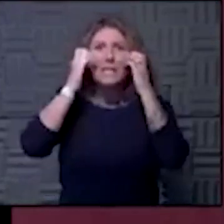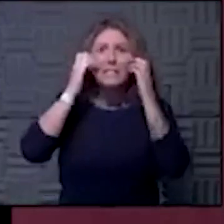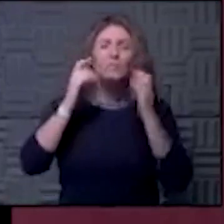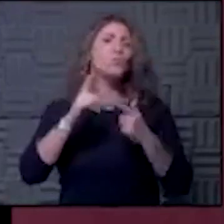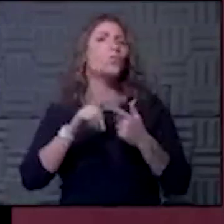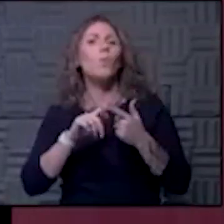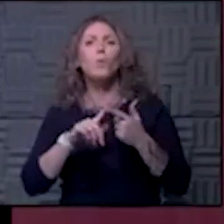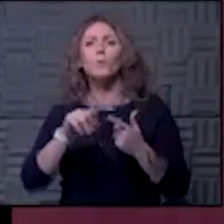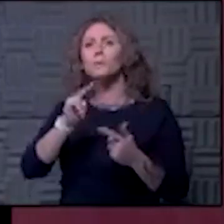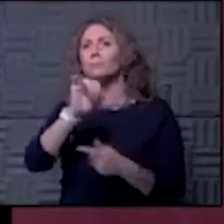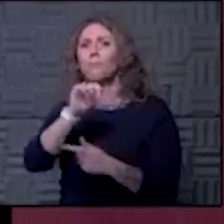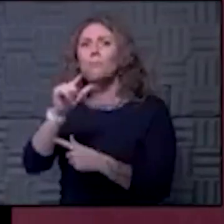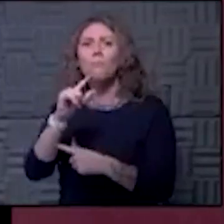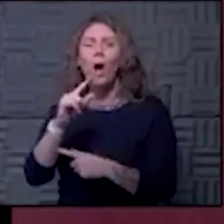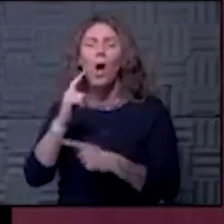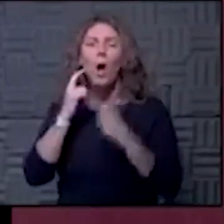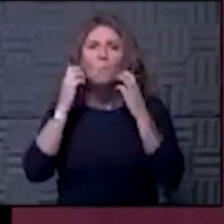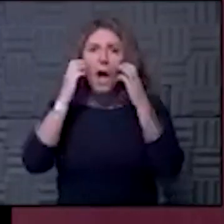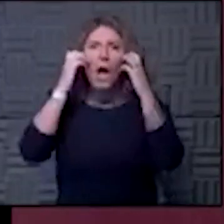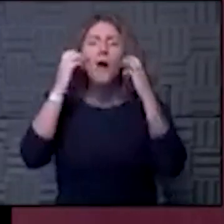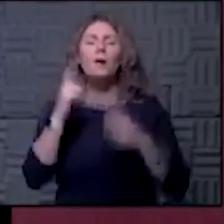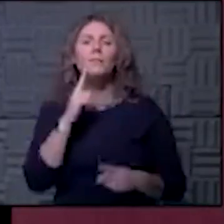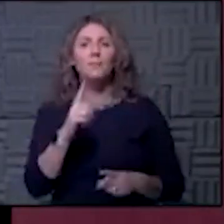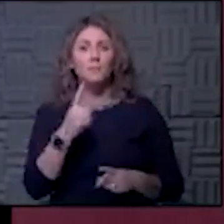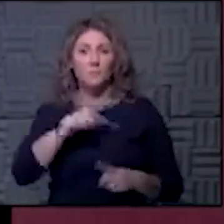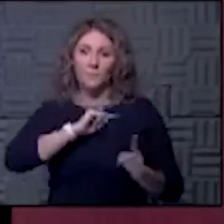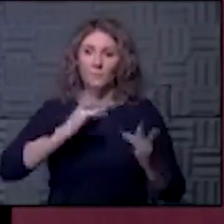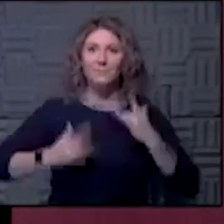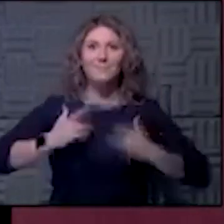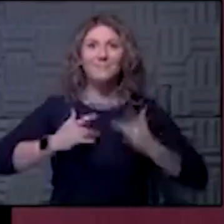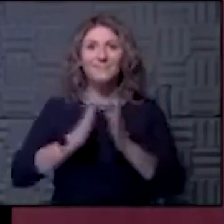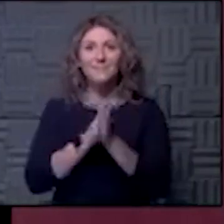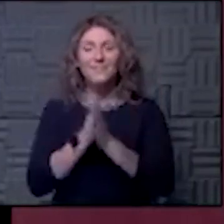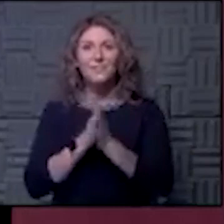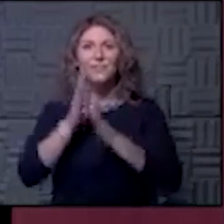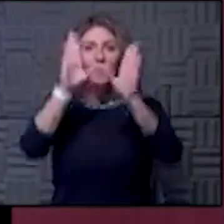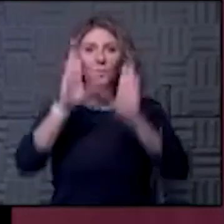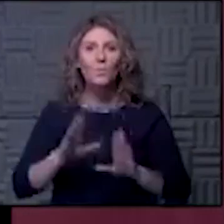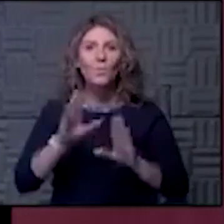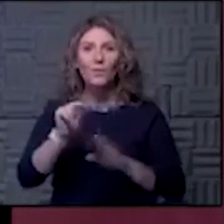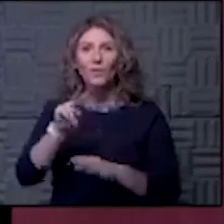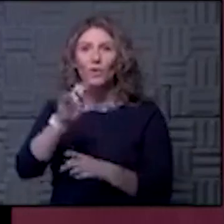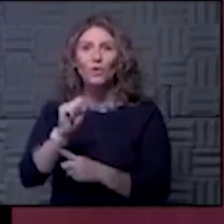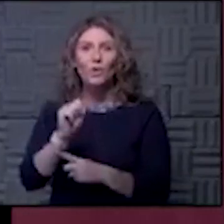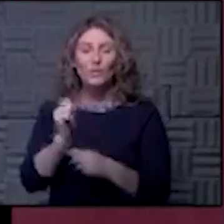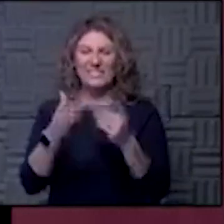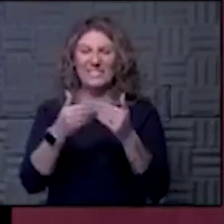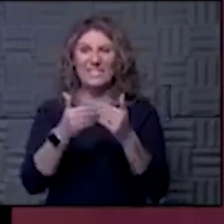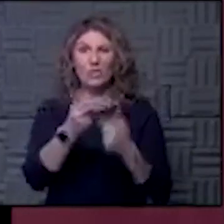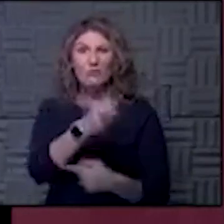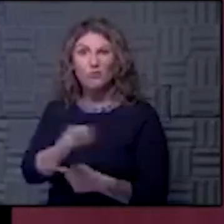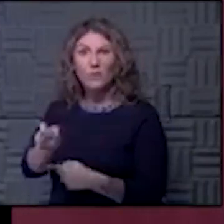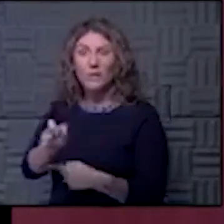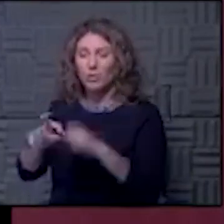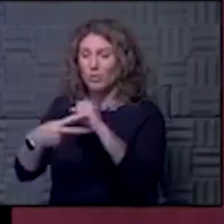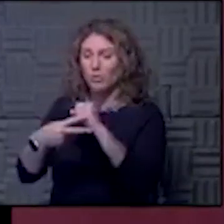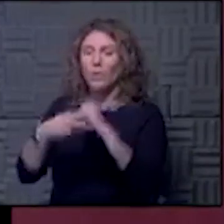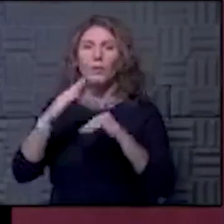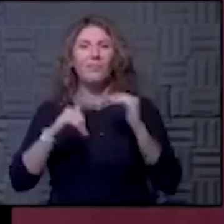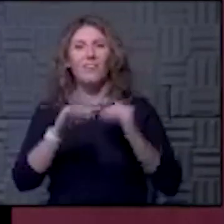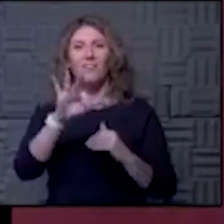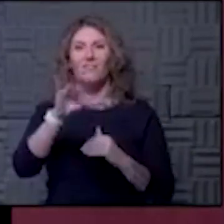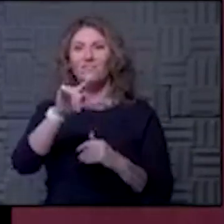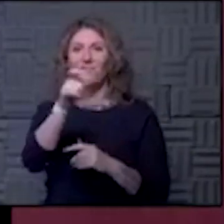like that. So we're excited about that. So I think it's great news. It's a little easier to transport and store than the Pfizer